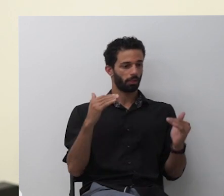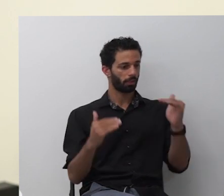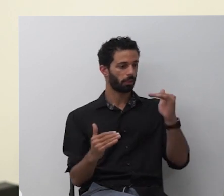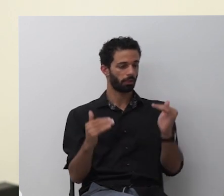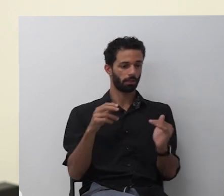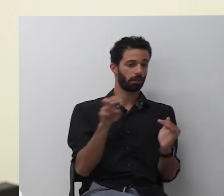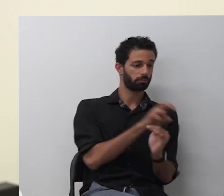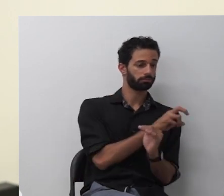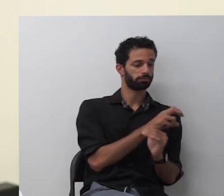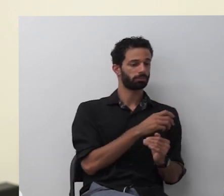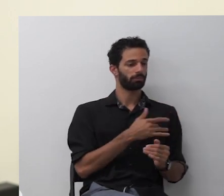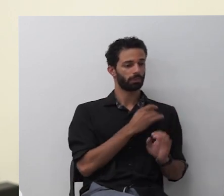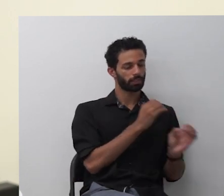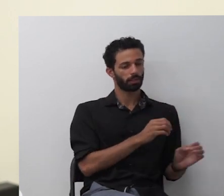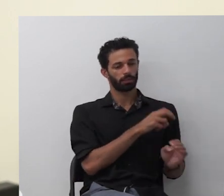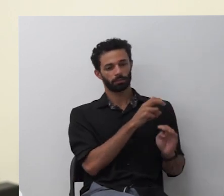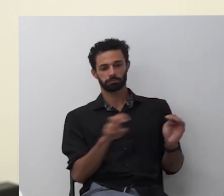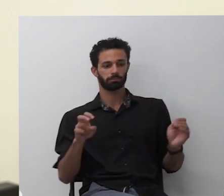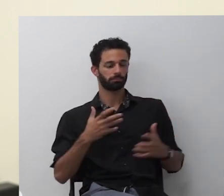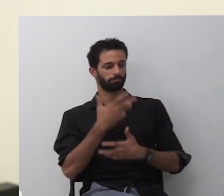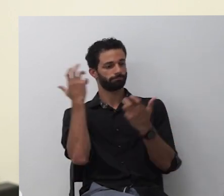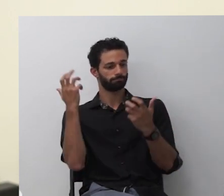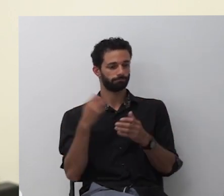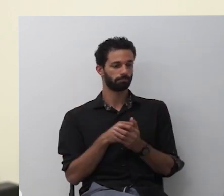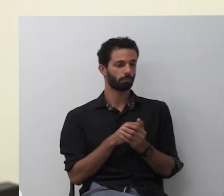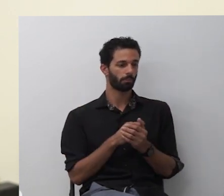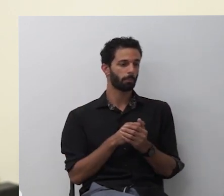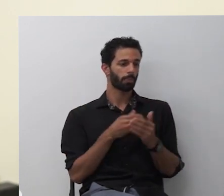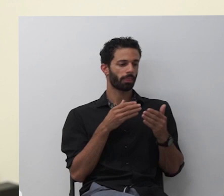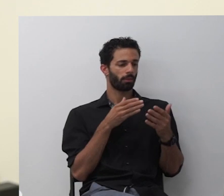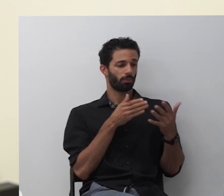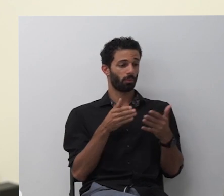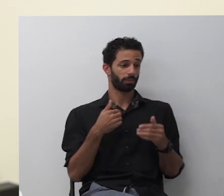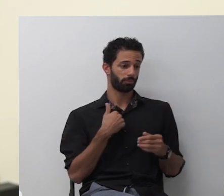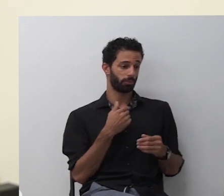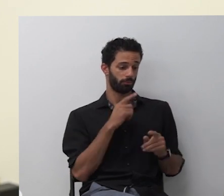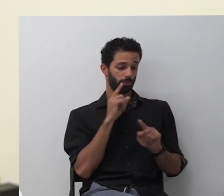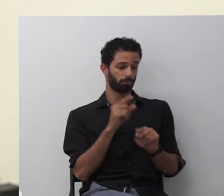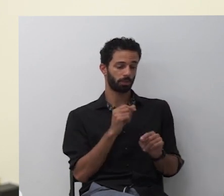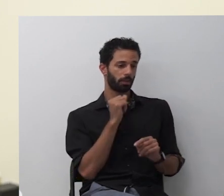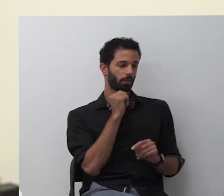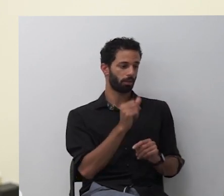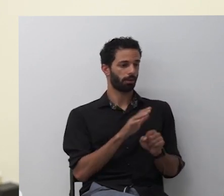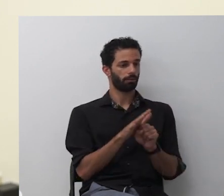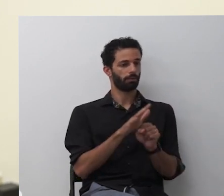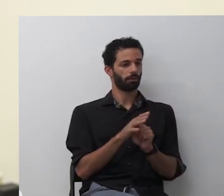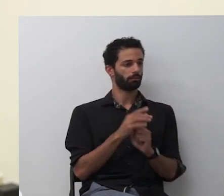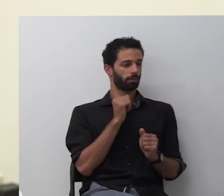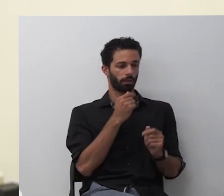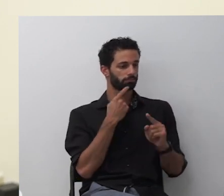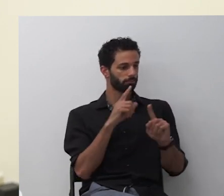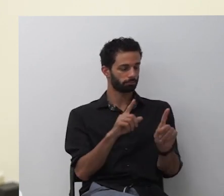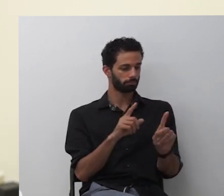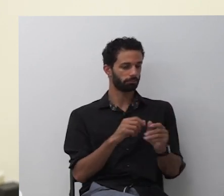between numbness and outrage. The ways that we have always responded are no longer sufficient or effective.